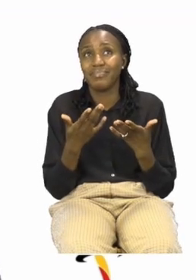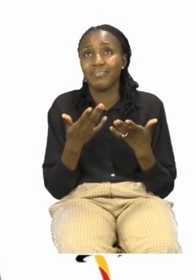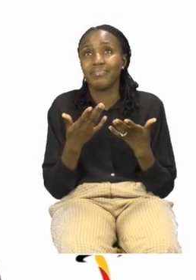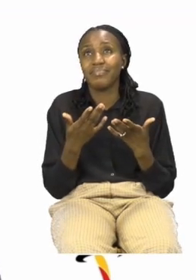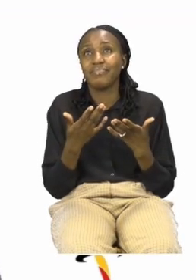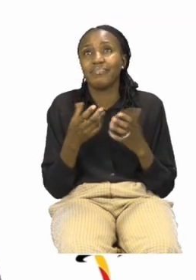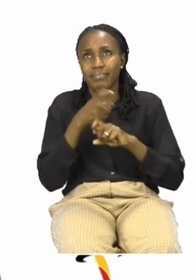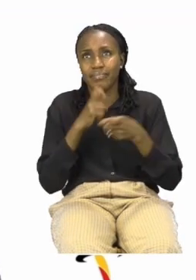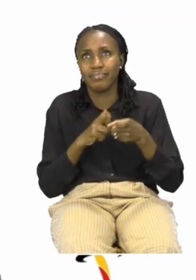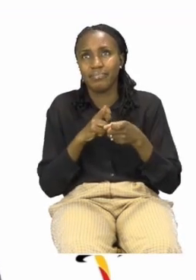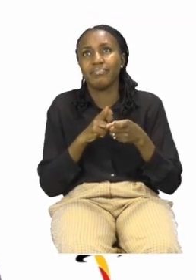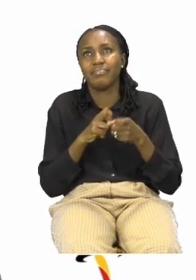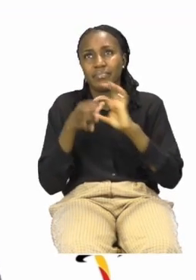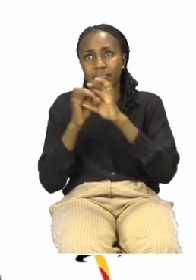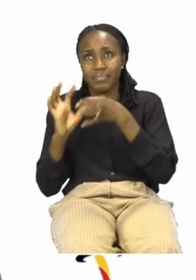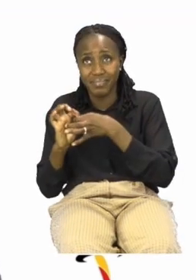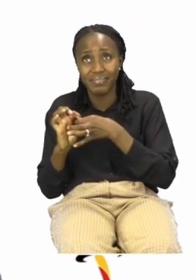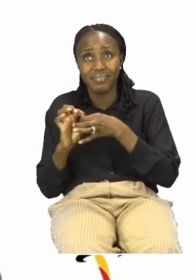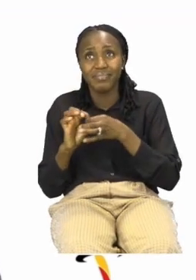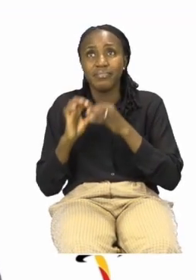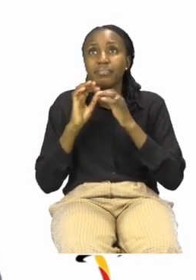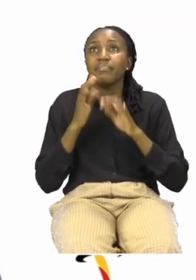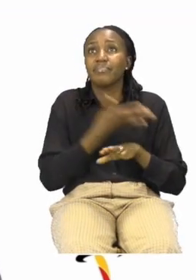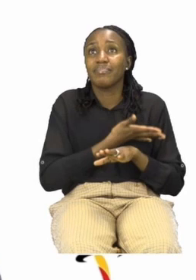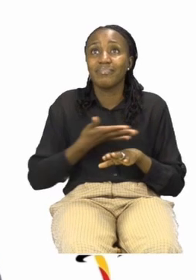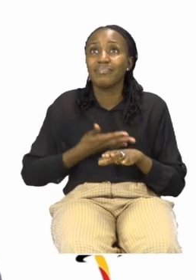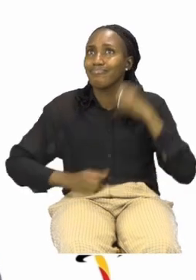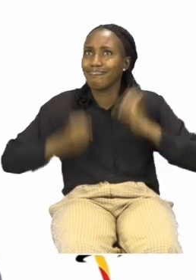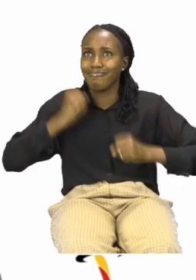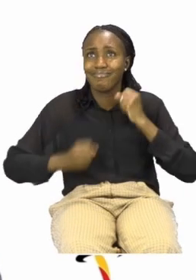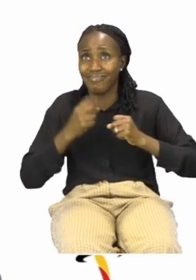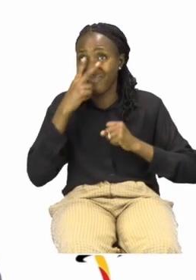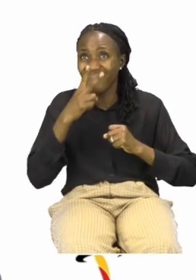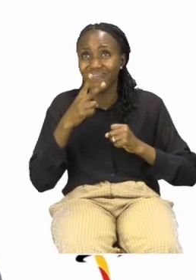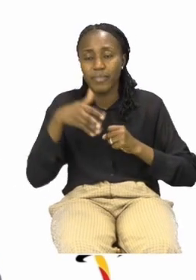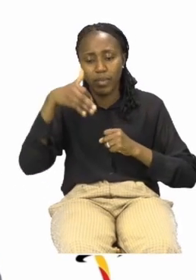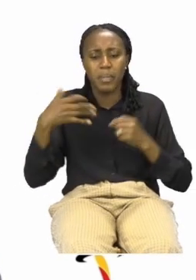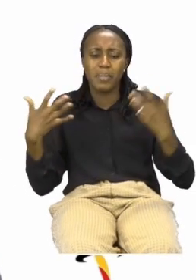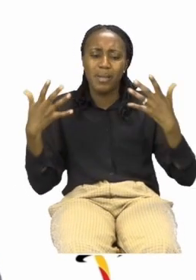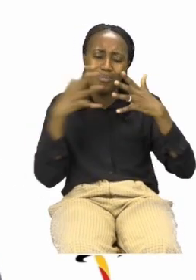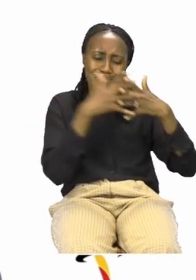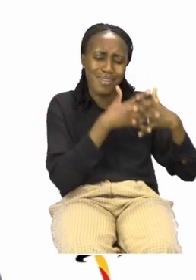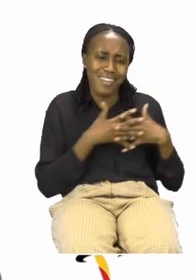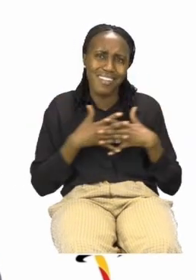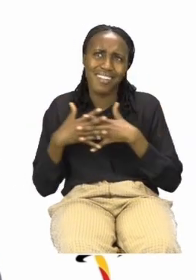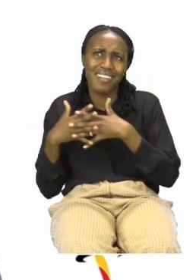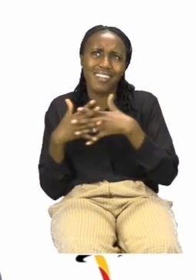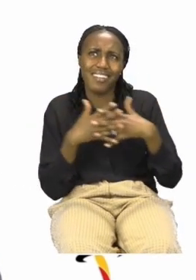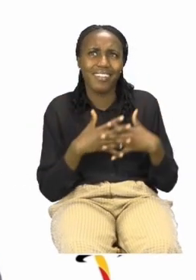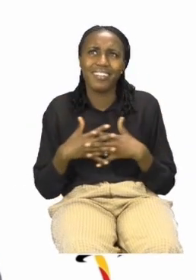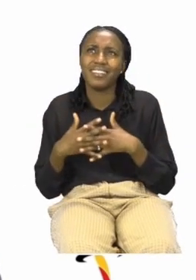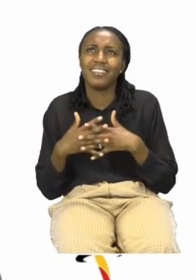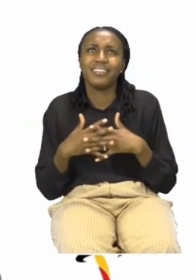team won, when our Olympic team won, the Bombers. You could see how the nation was united. So it means